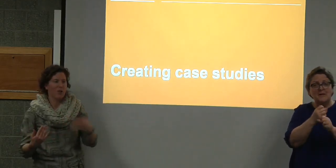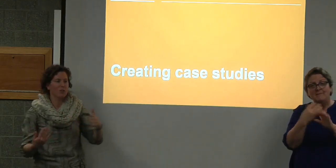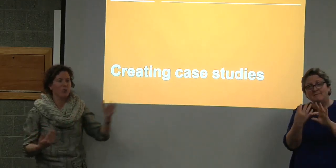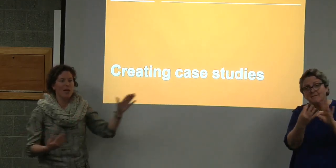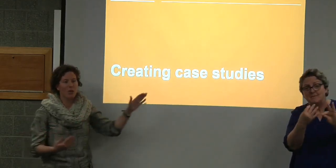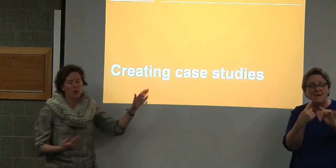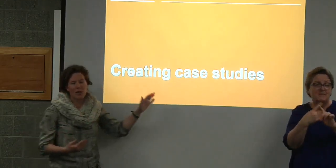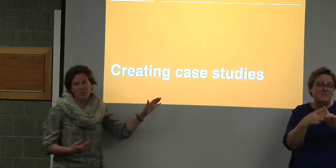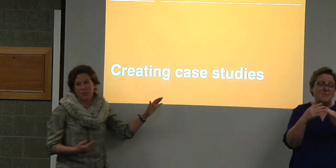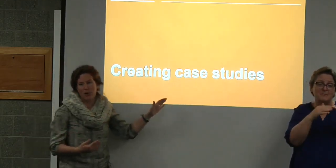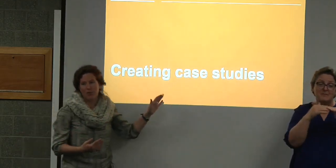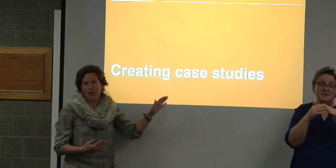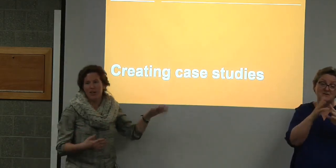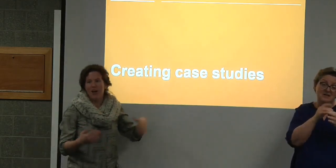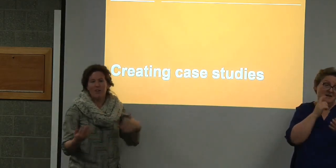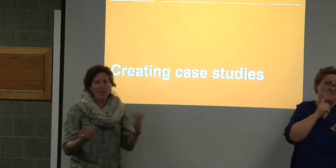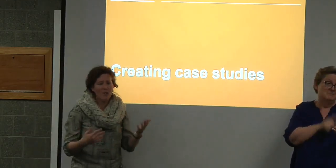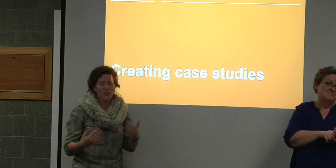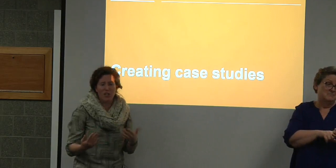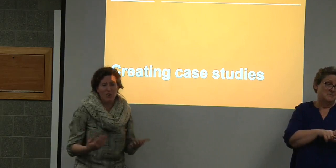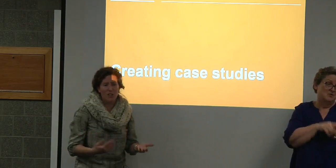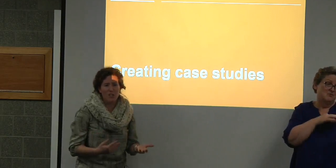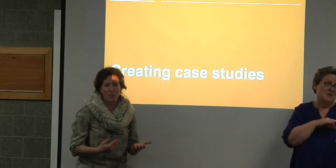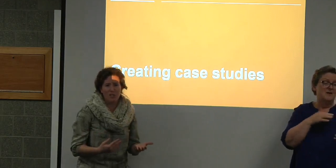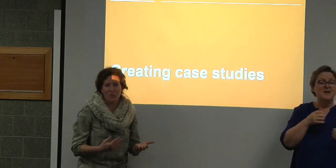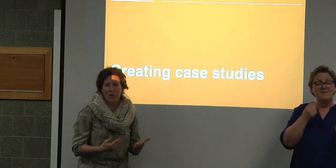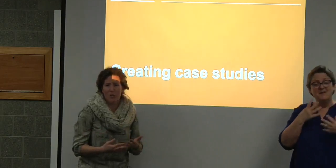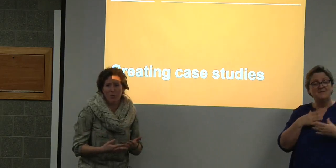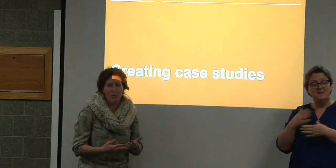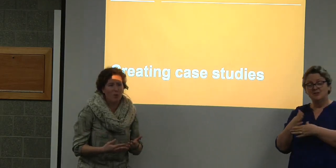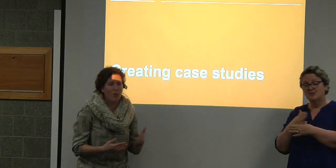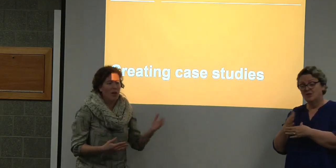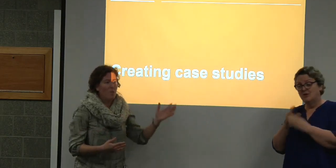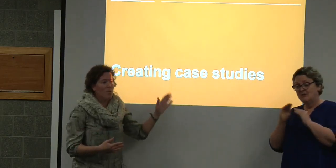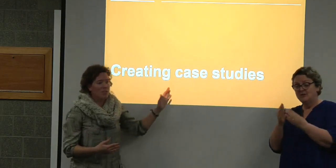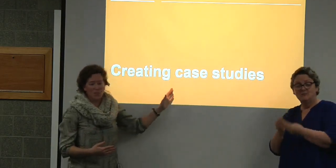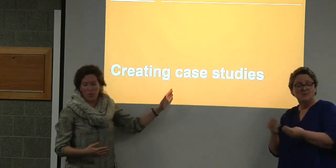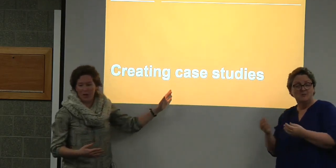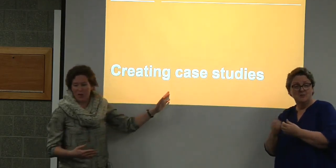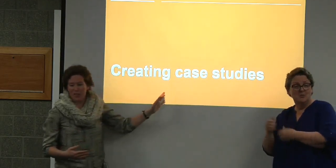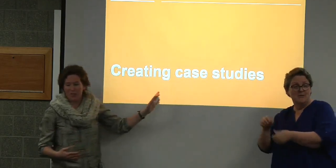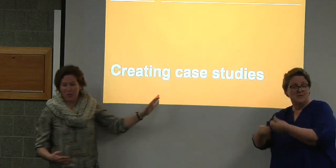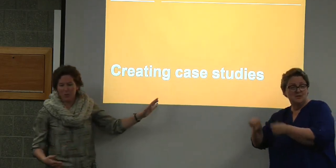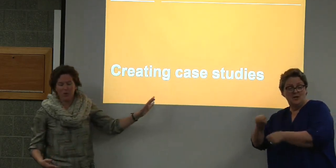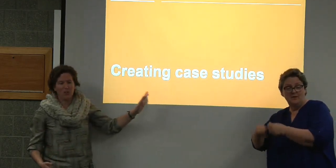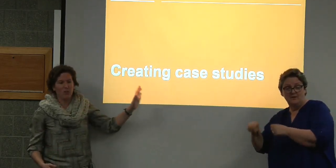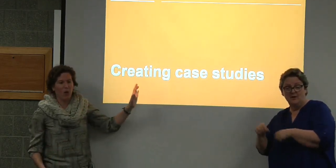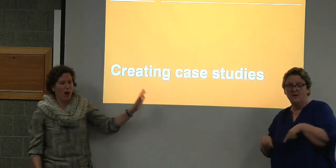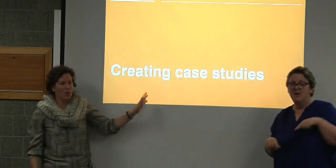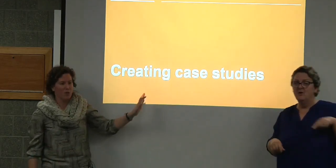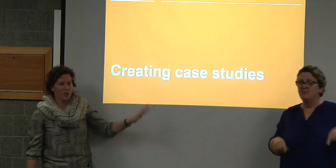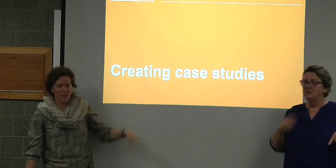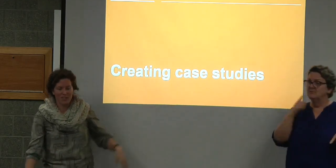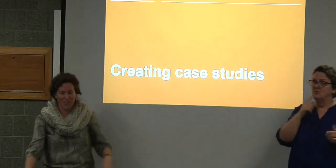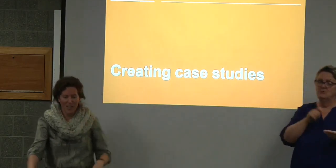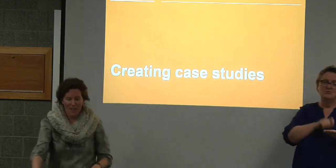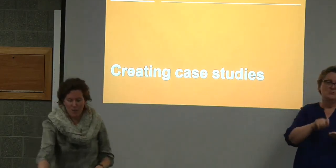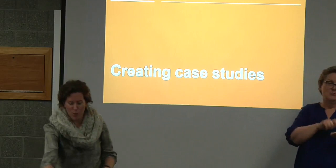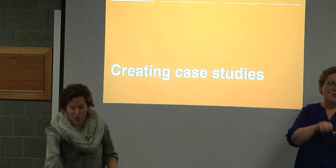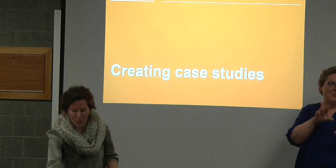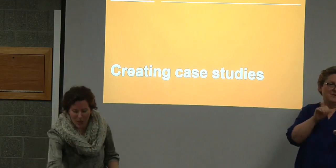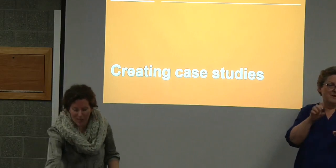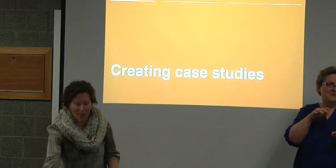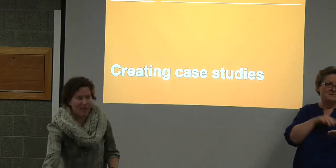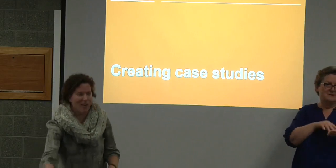from your peers and also get credit for it, right? A lot of us share our teaching material with other people, but this is a way, right, that if you're the person who authored